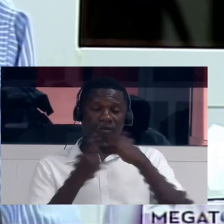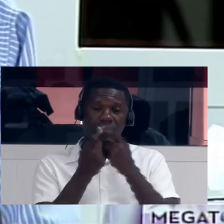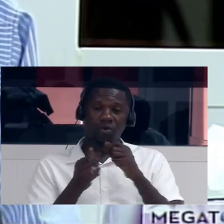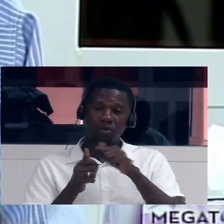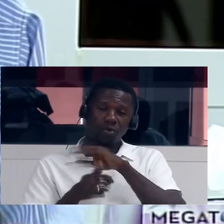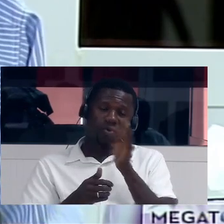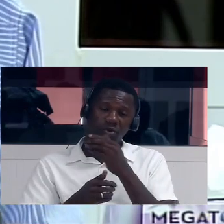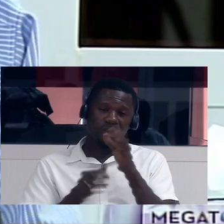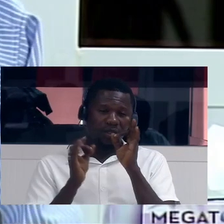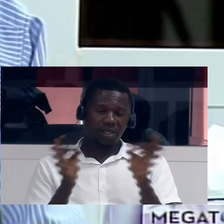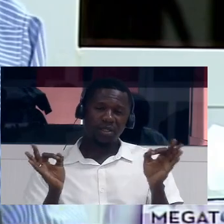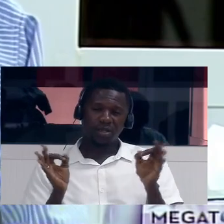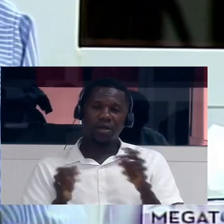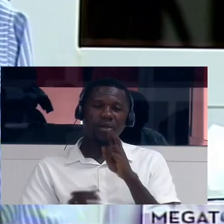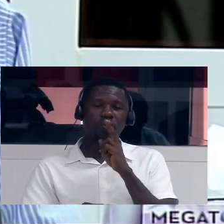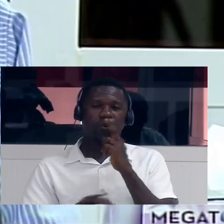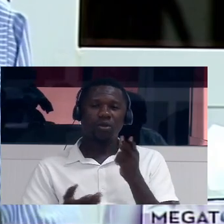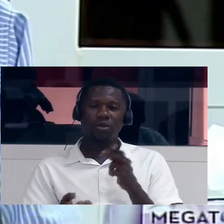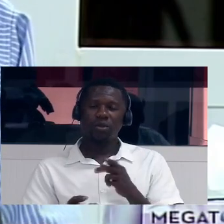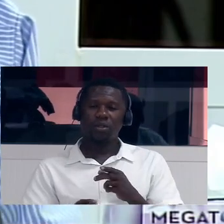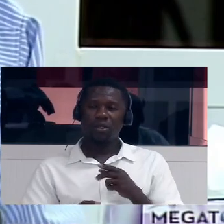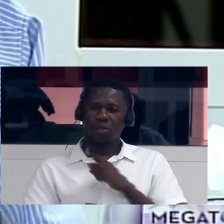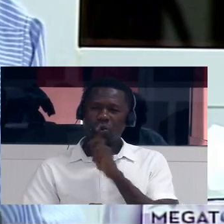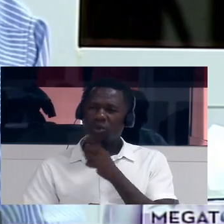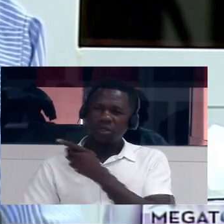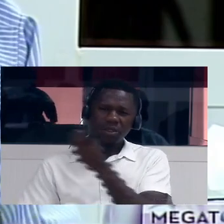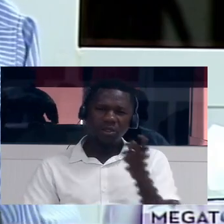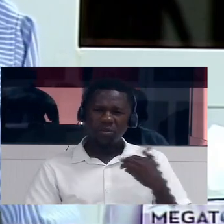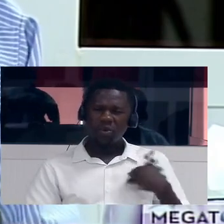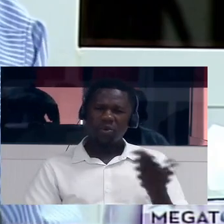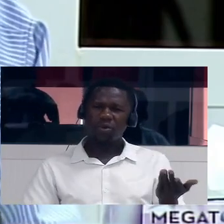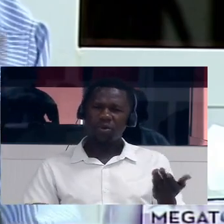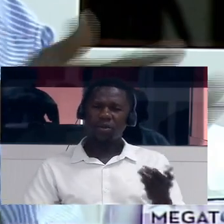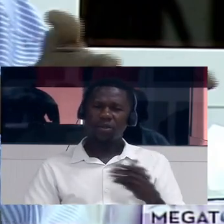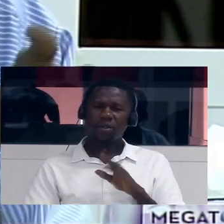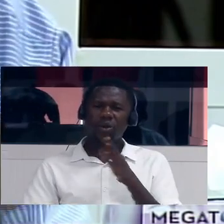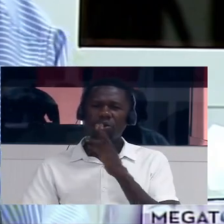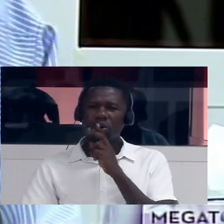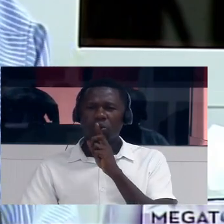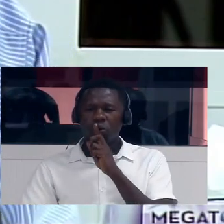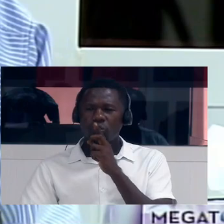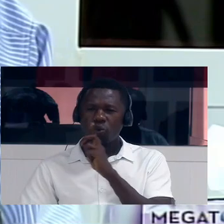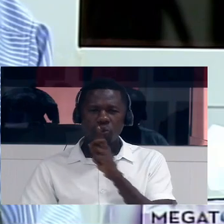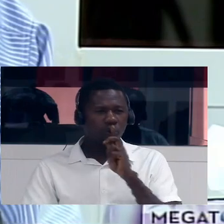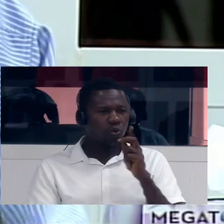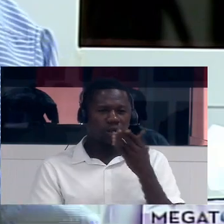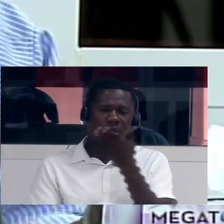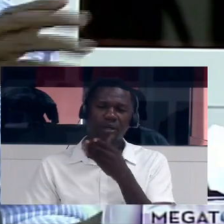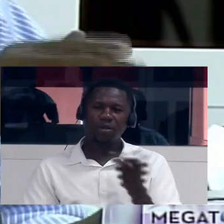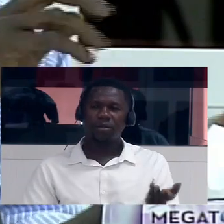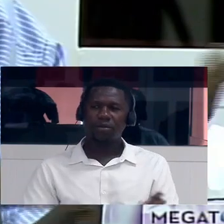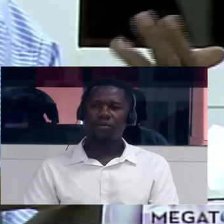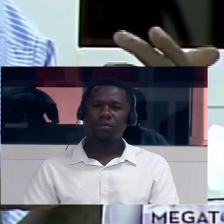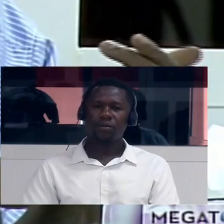guys, I said, who are these guys? Of course, he would not tell me who are these guys. So I went the other way. I said, by the way, who and who was there?